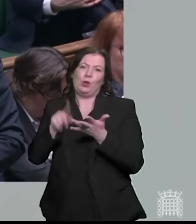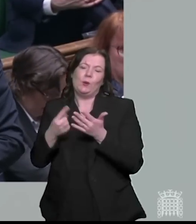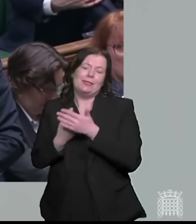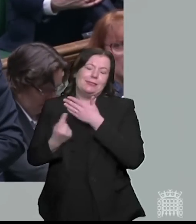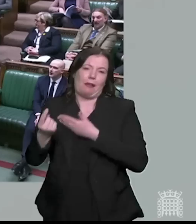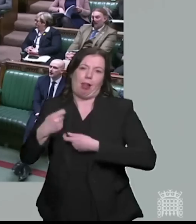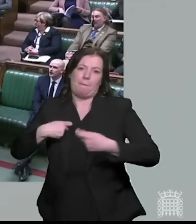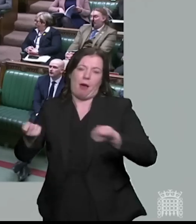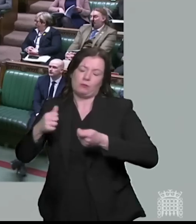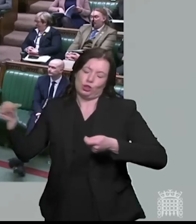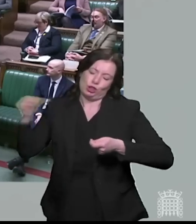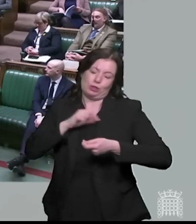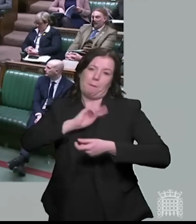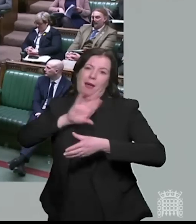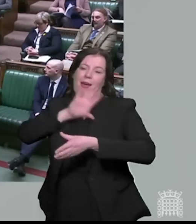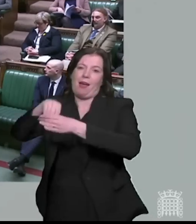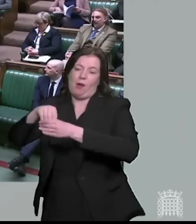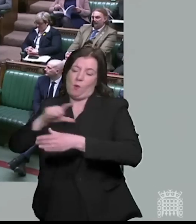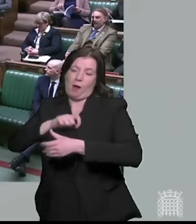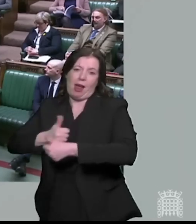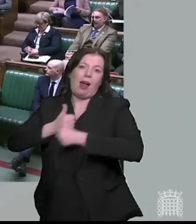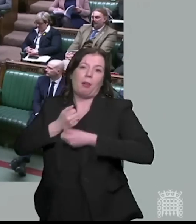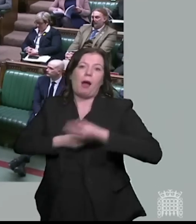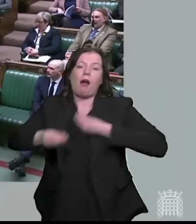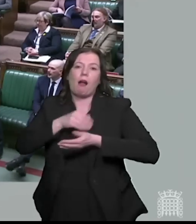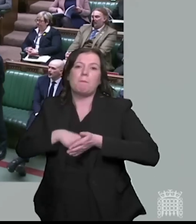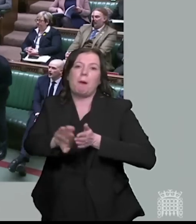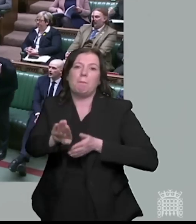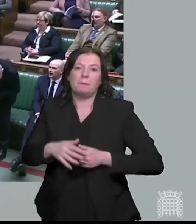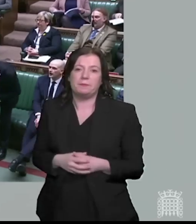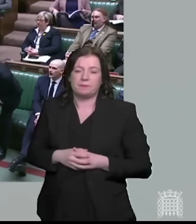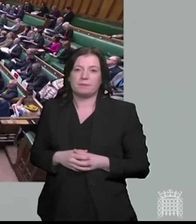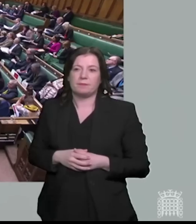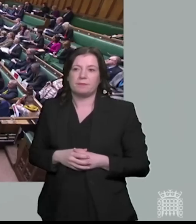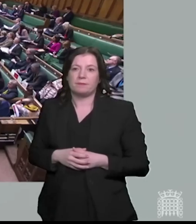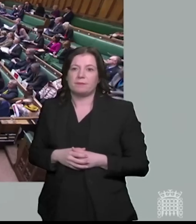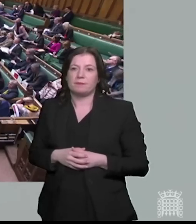to give our exporters and our economy a fighting chance to recover.